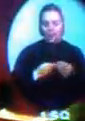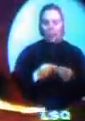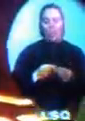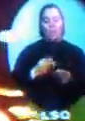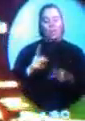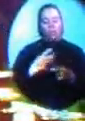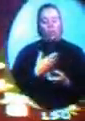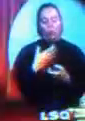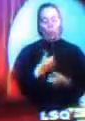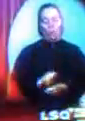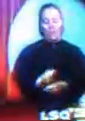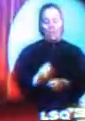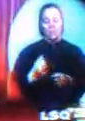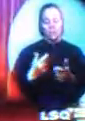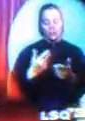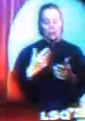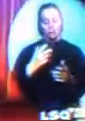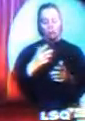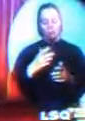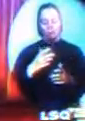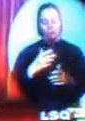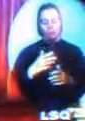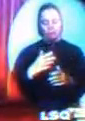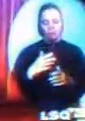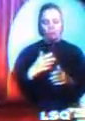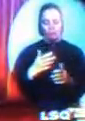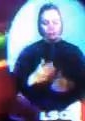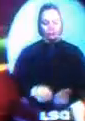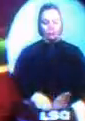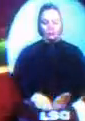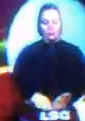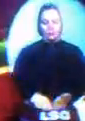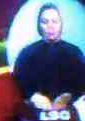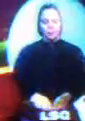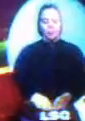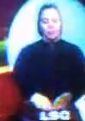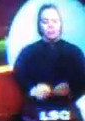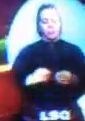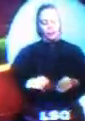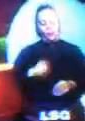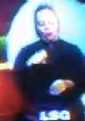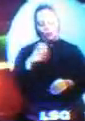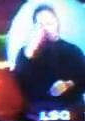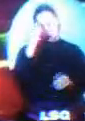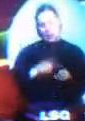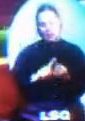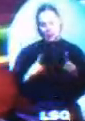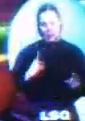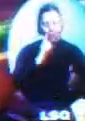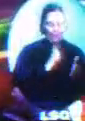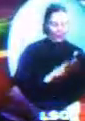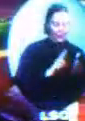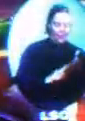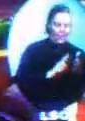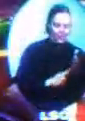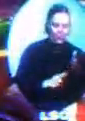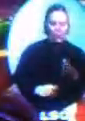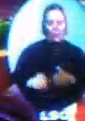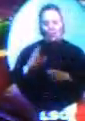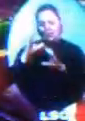The Honourable Member for Belfast. The Minister should know the difference between an audit and a review, and it